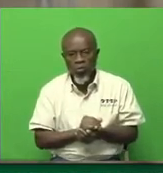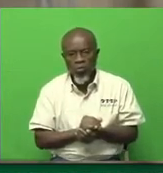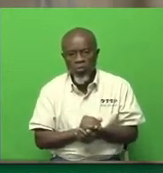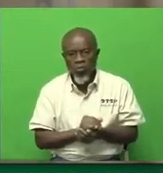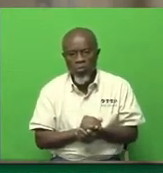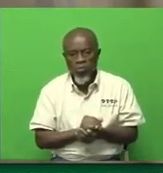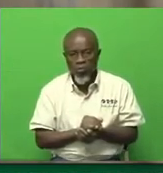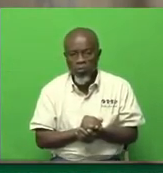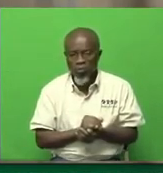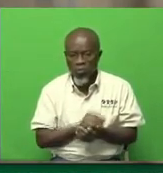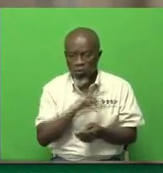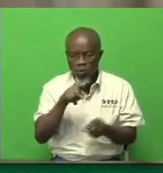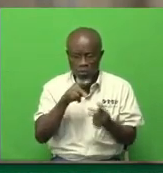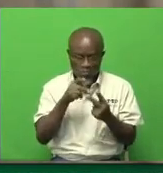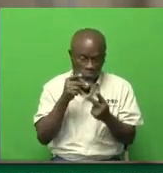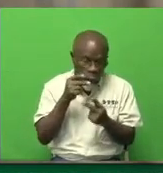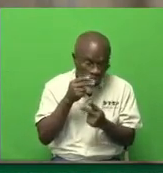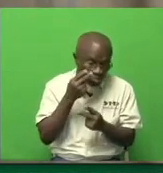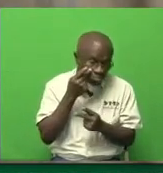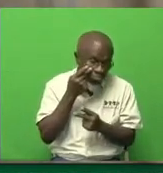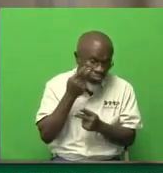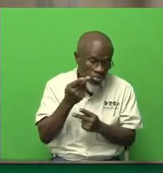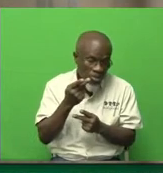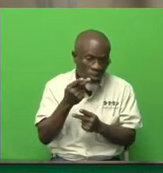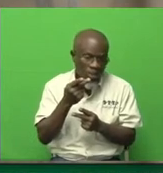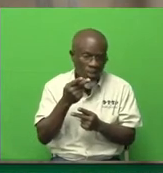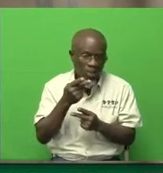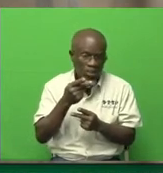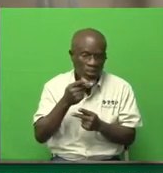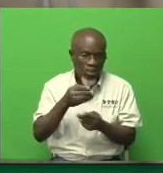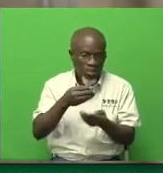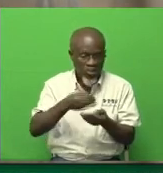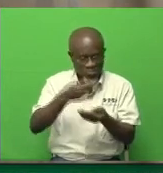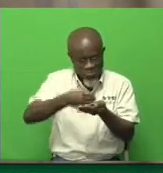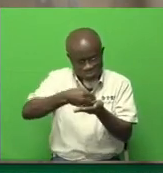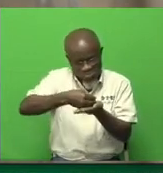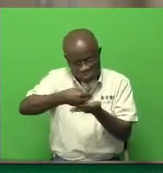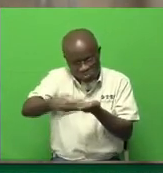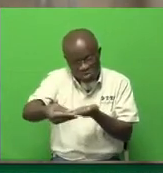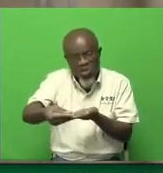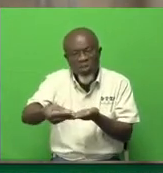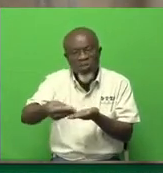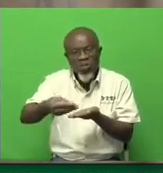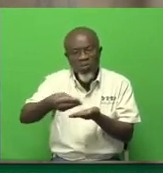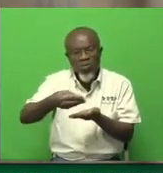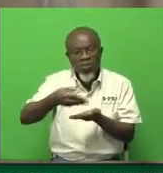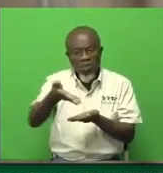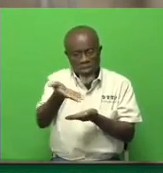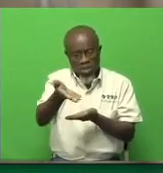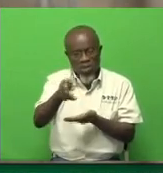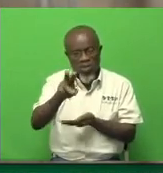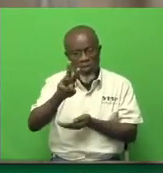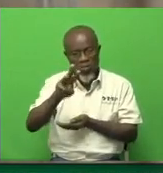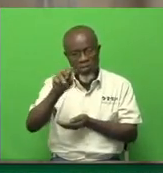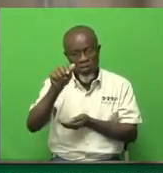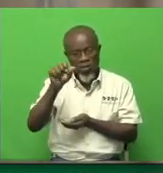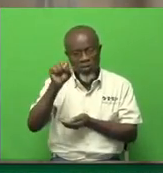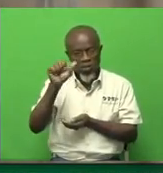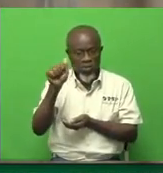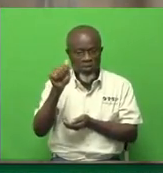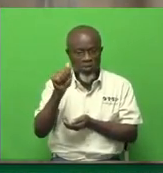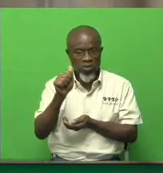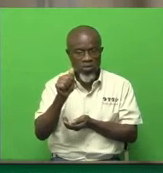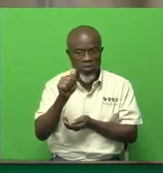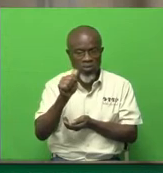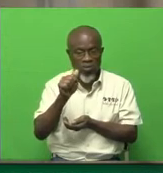the recurrent expenditure under Wasa for the year 2021 2022 Wasa was